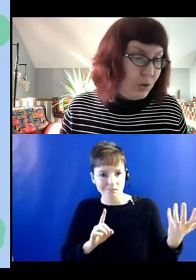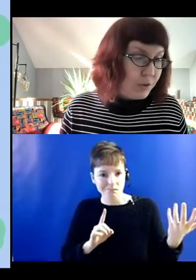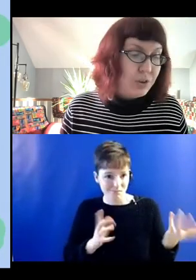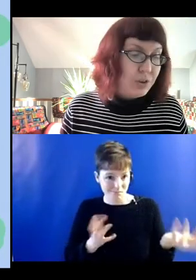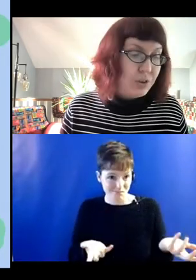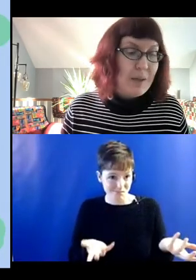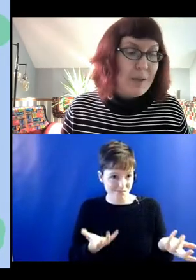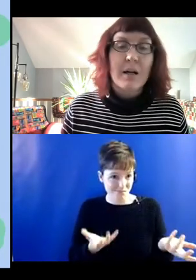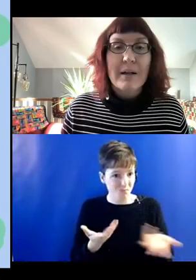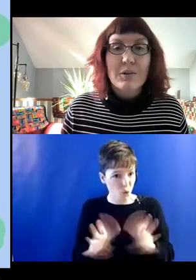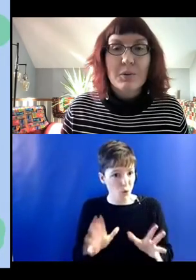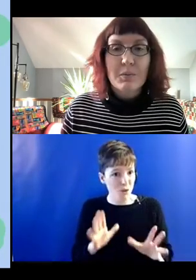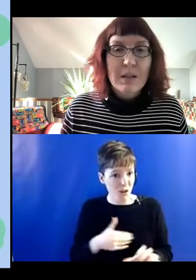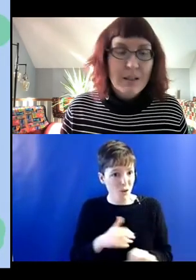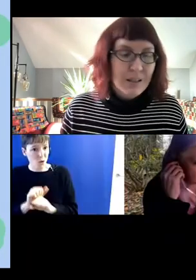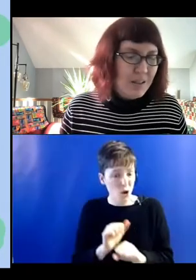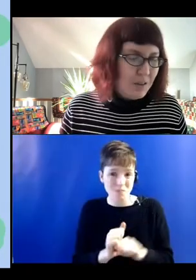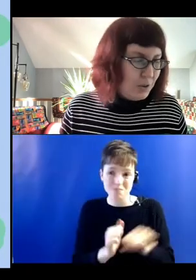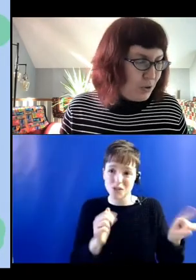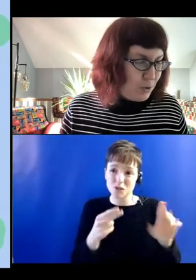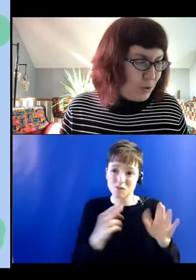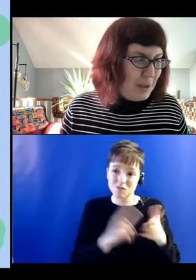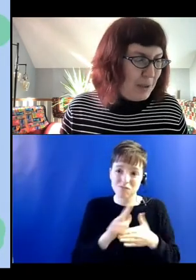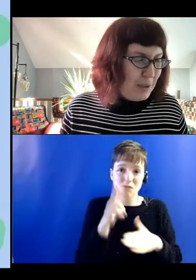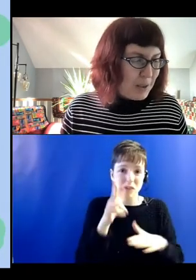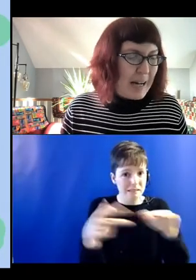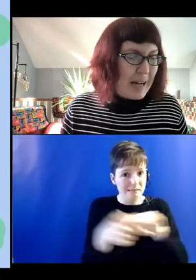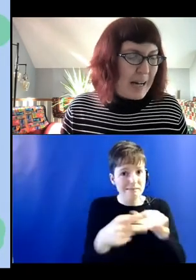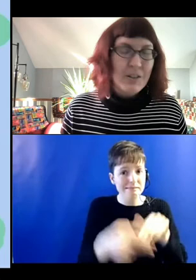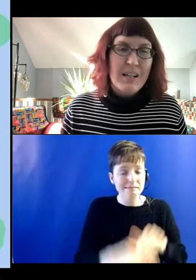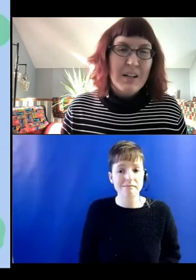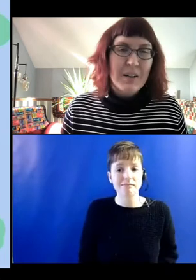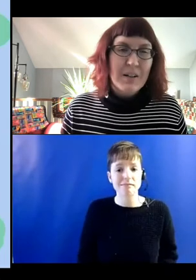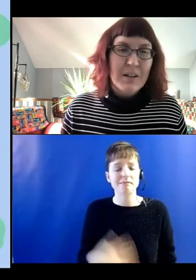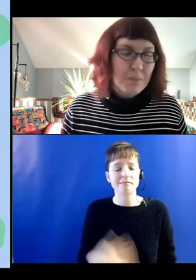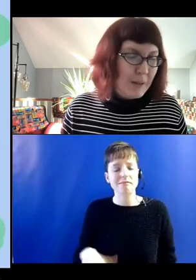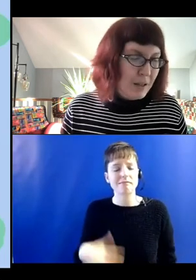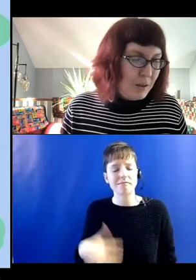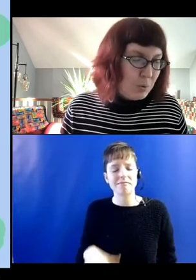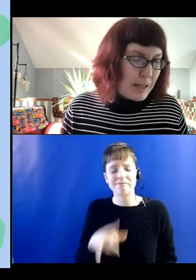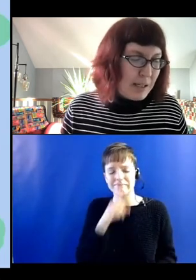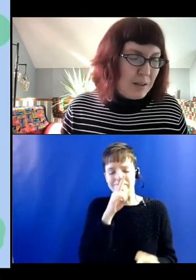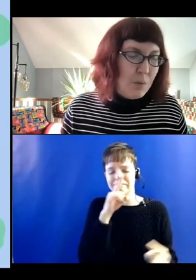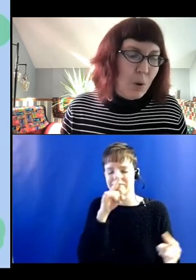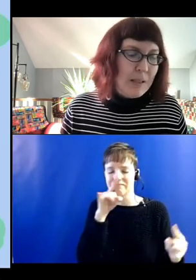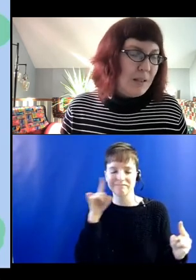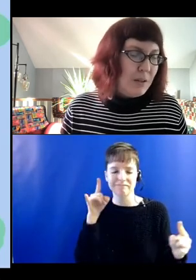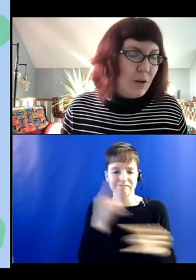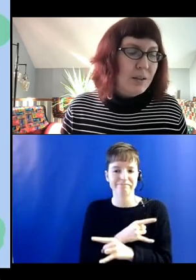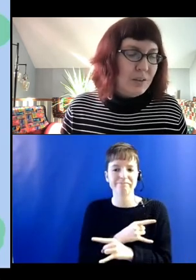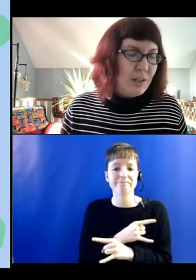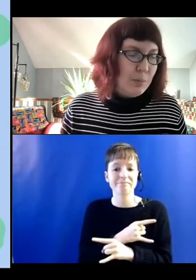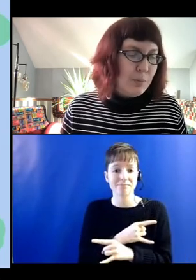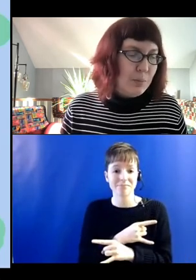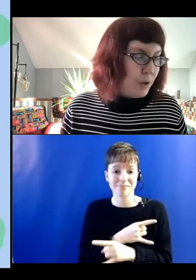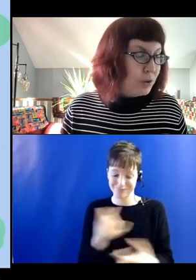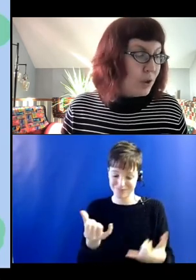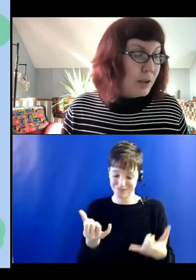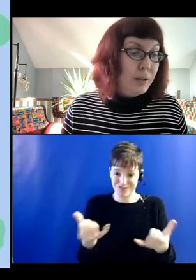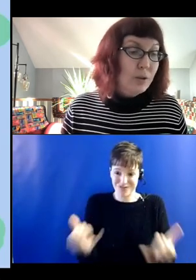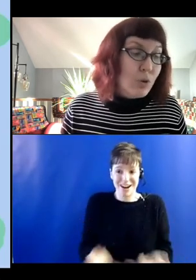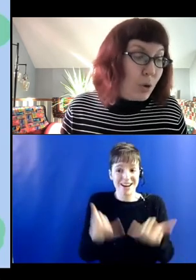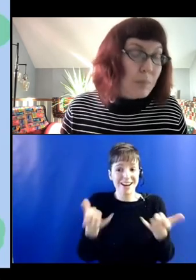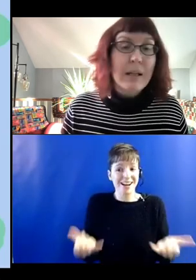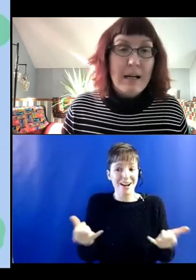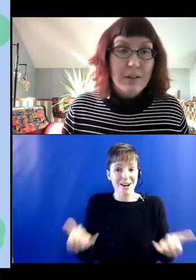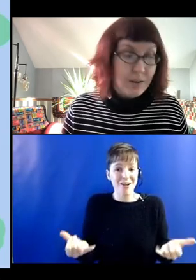as universities make cutbacks. There is a truly bitter irony here. Right at the moment that non-disabled folks